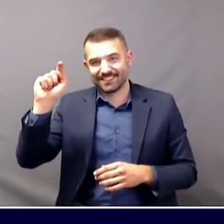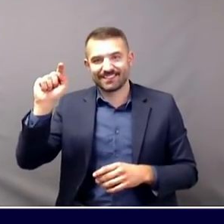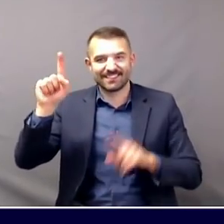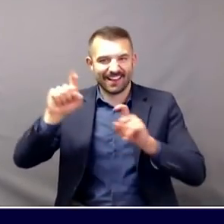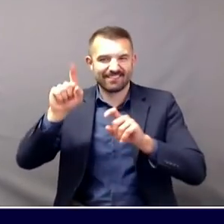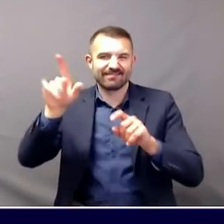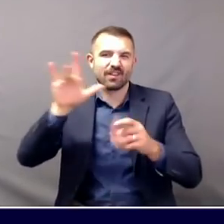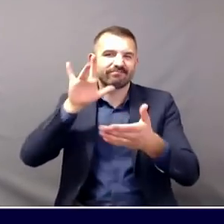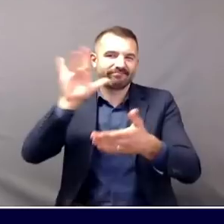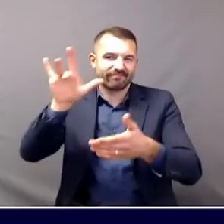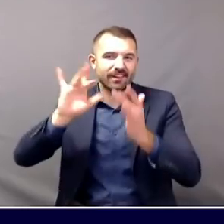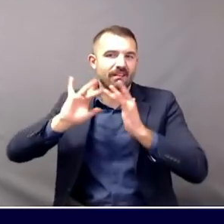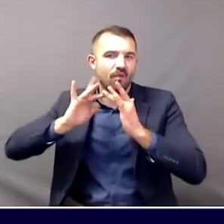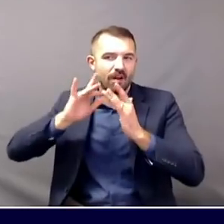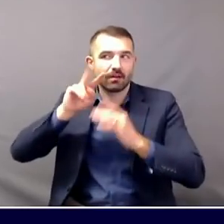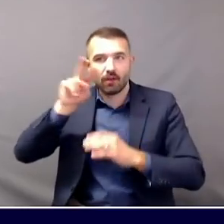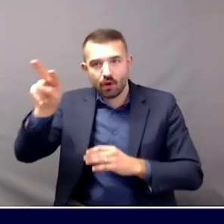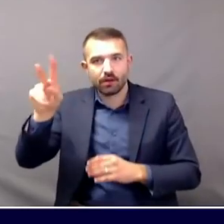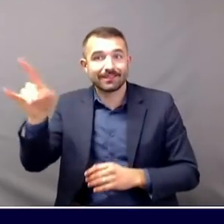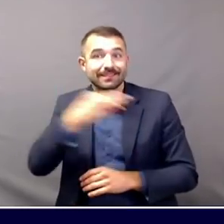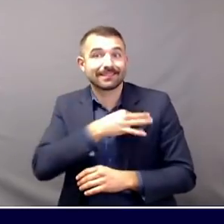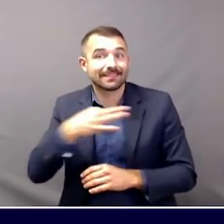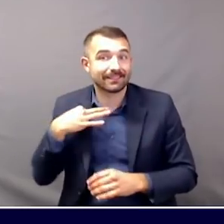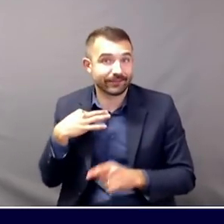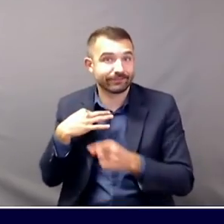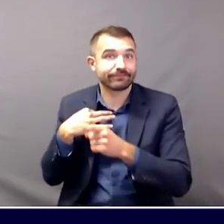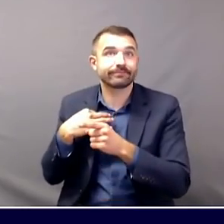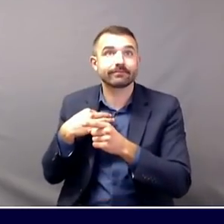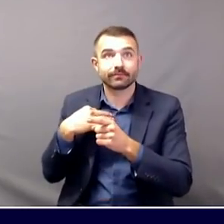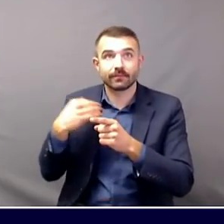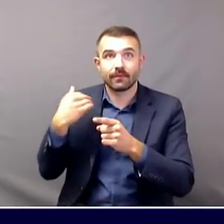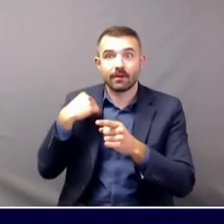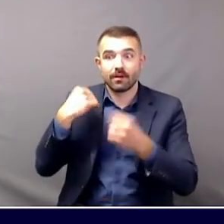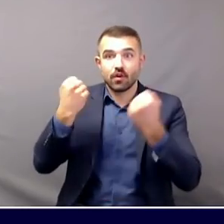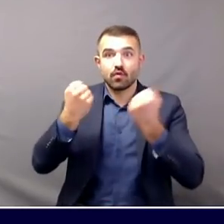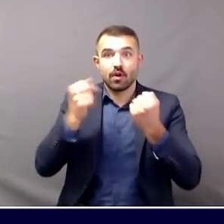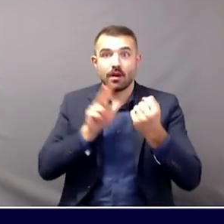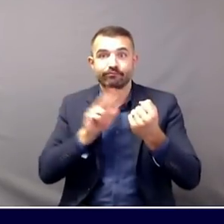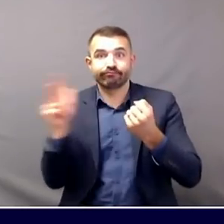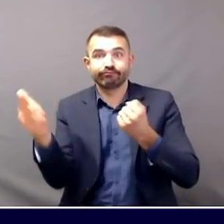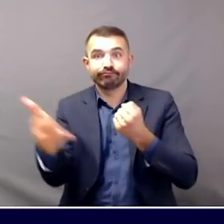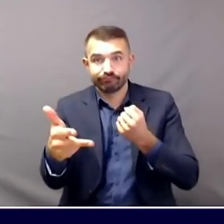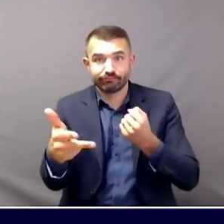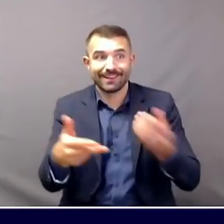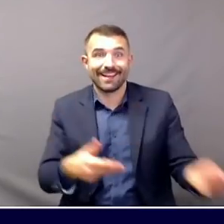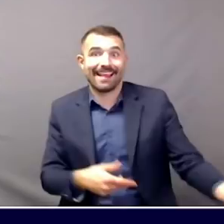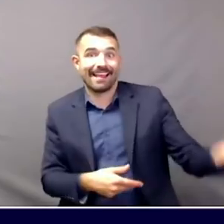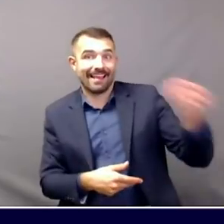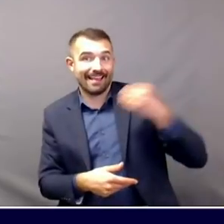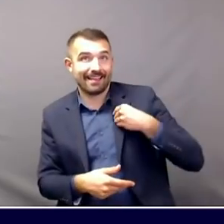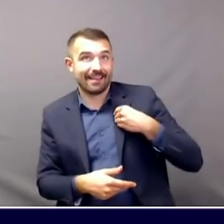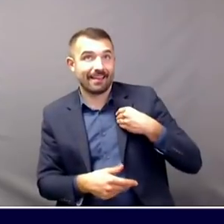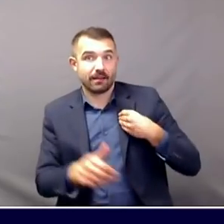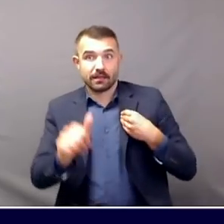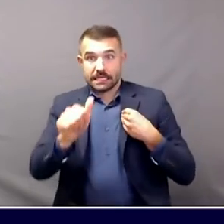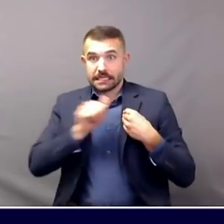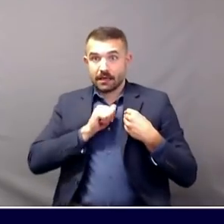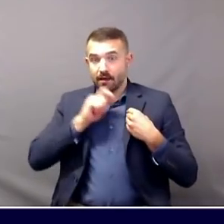and submit the sample through the drive-through window, with the results available in as little as an hour.